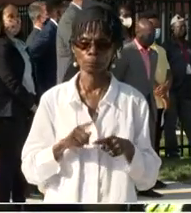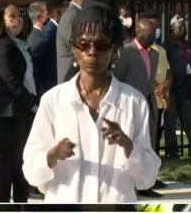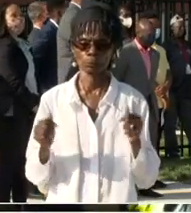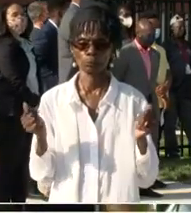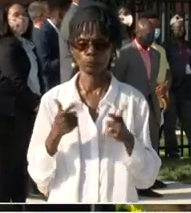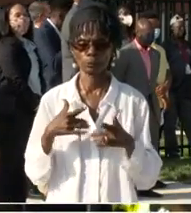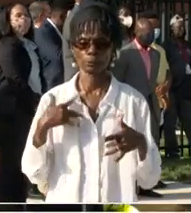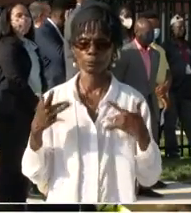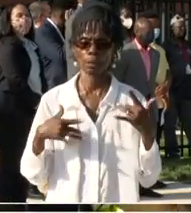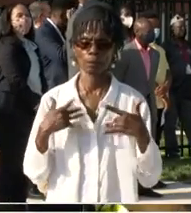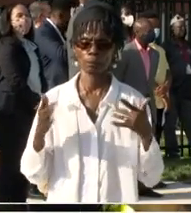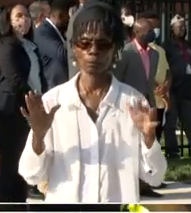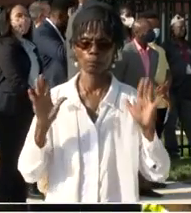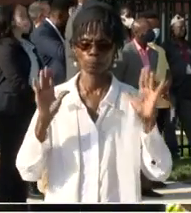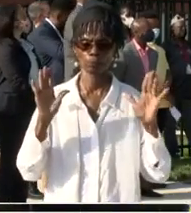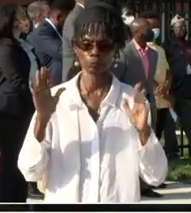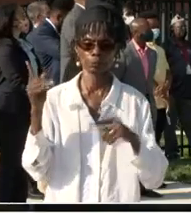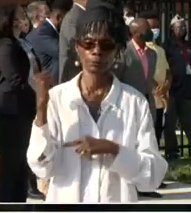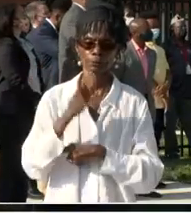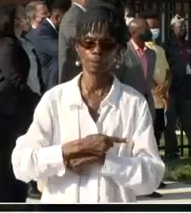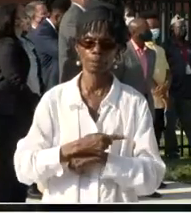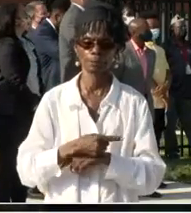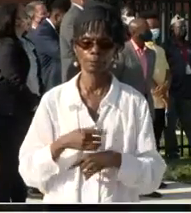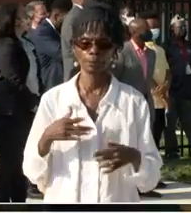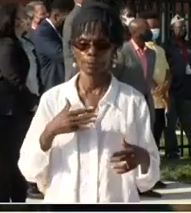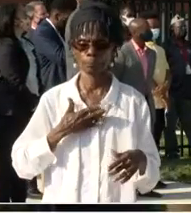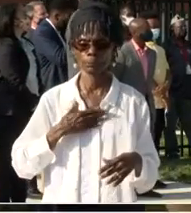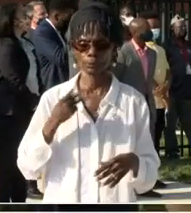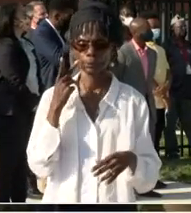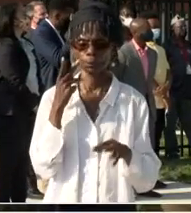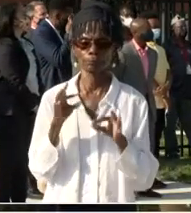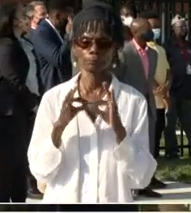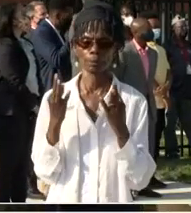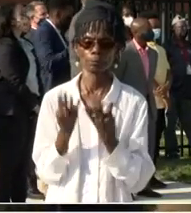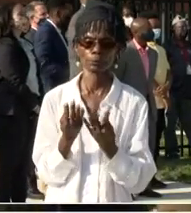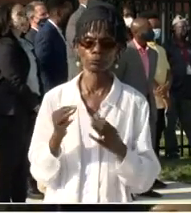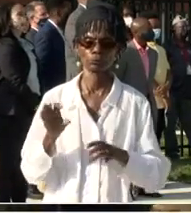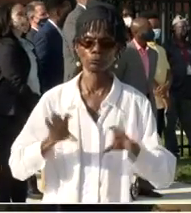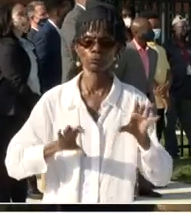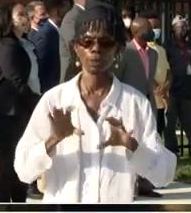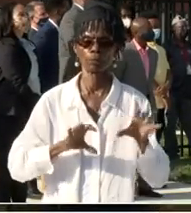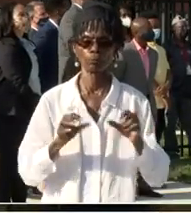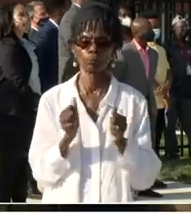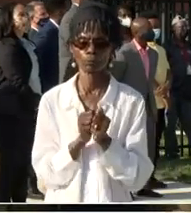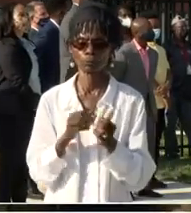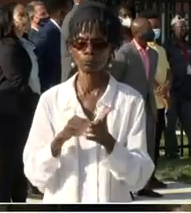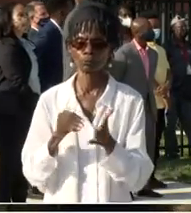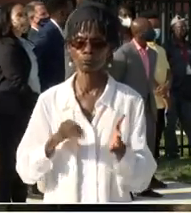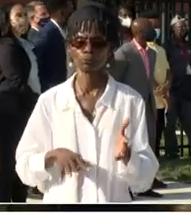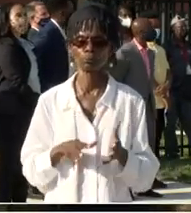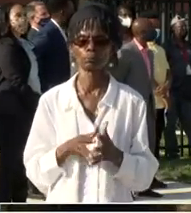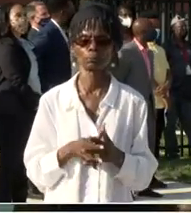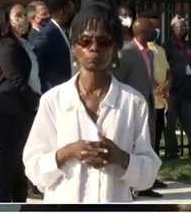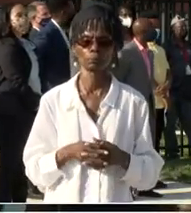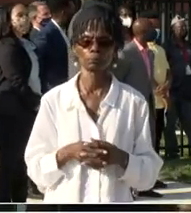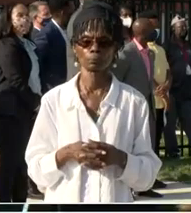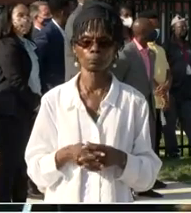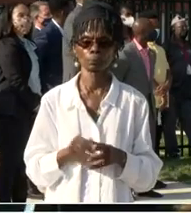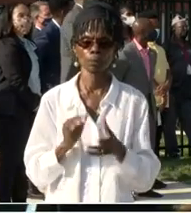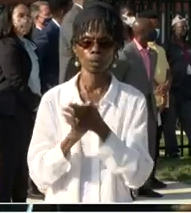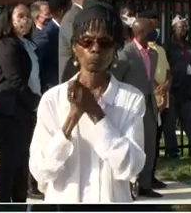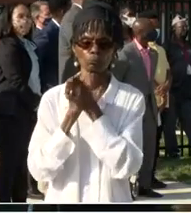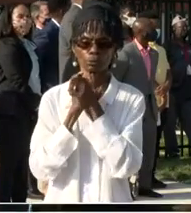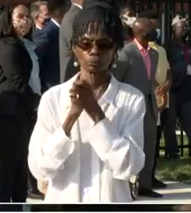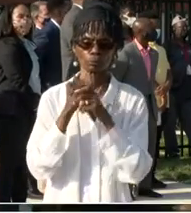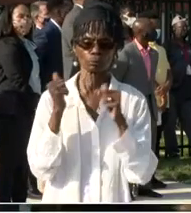great first day. We're so excited to see families. I got to talk to a lot of students ready to go inside. So congratulations to the entire Elliott Hine community.